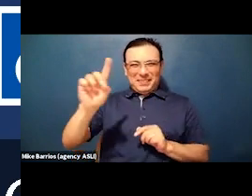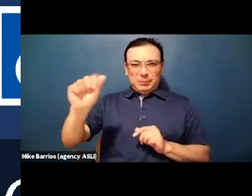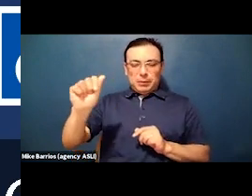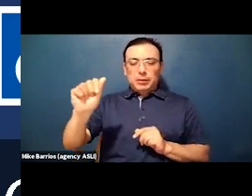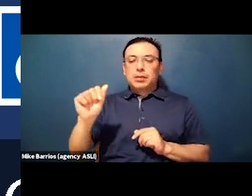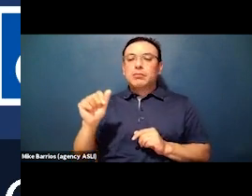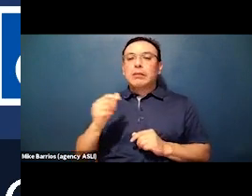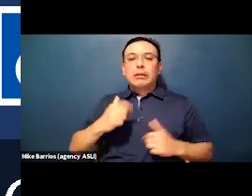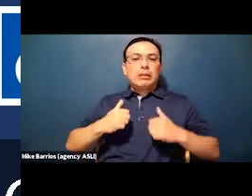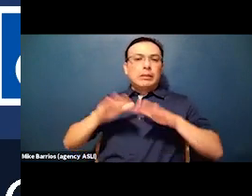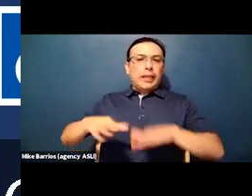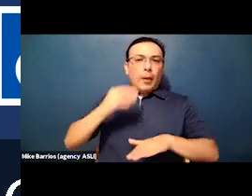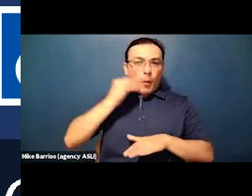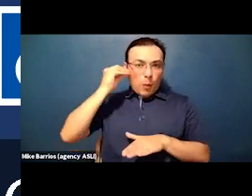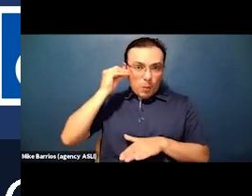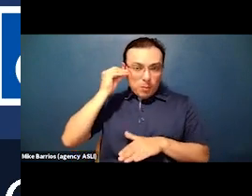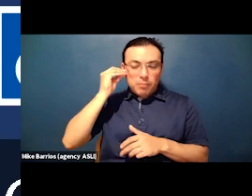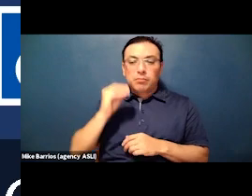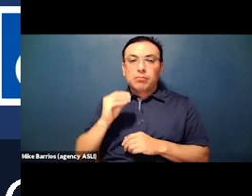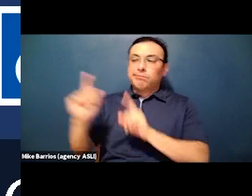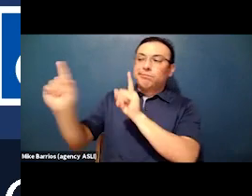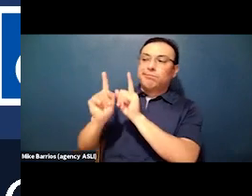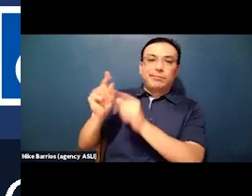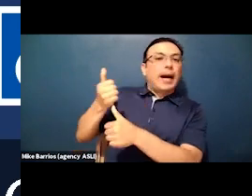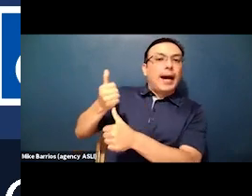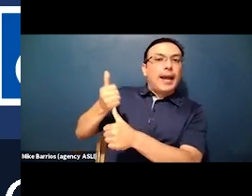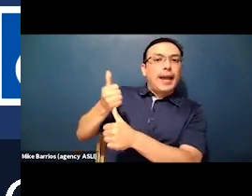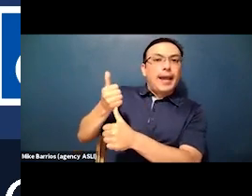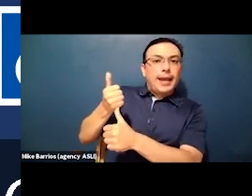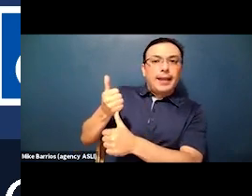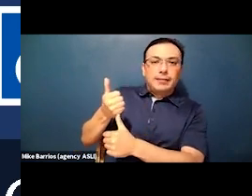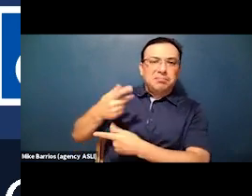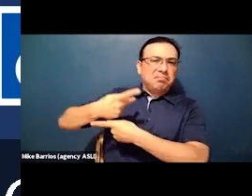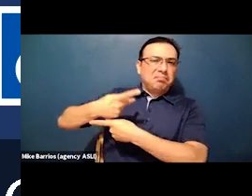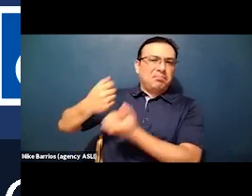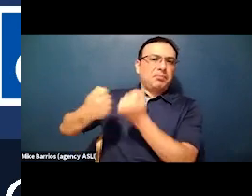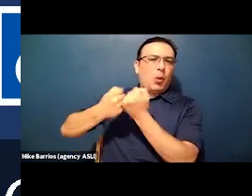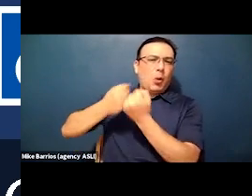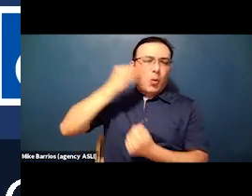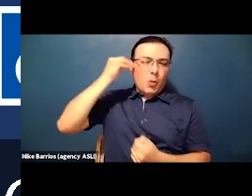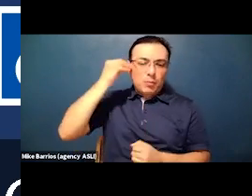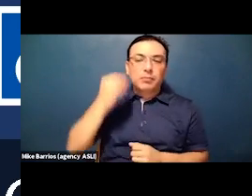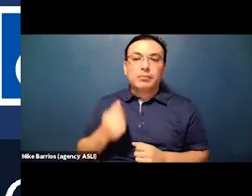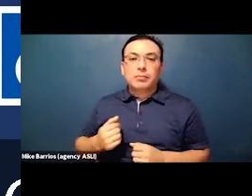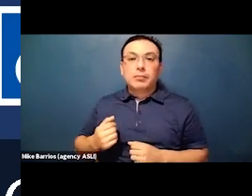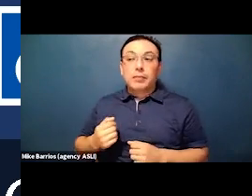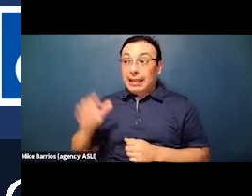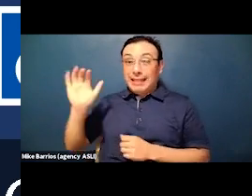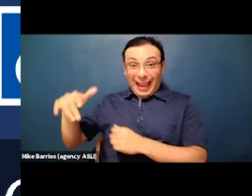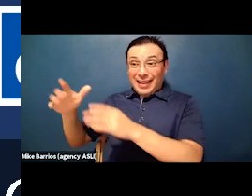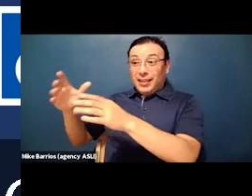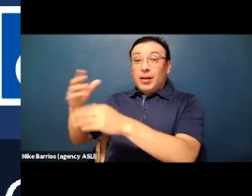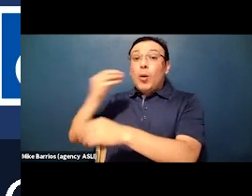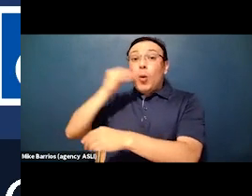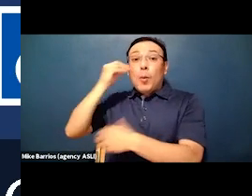was facing losses in that as well. Be it that there was a concern from home health aides about